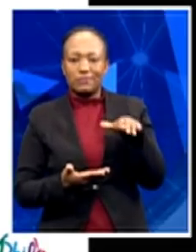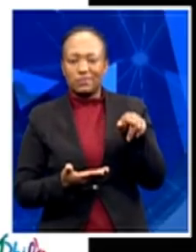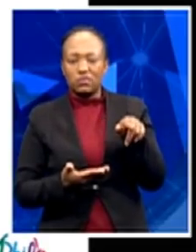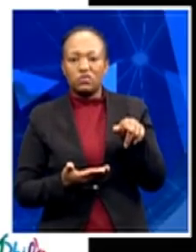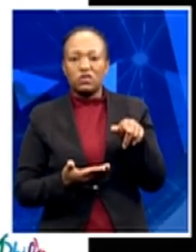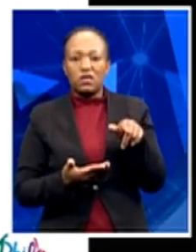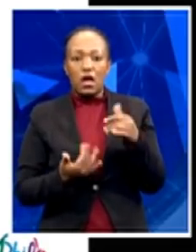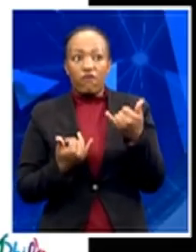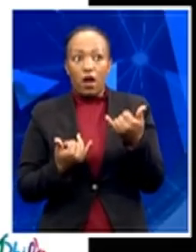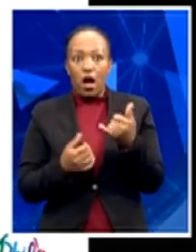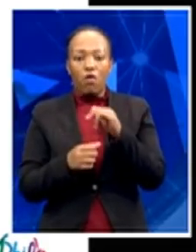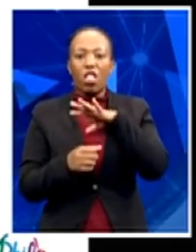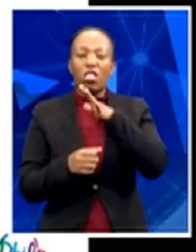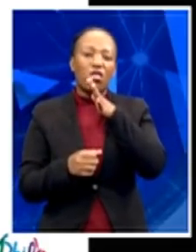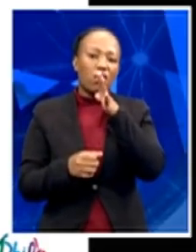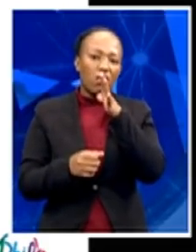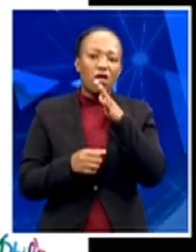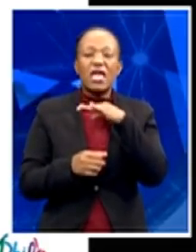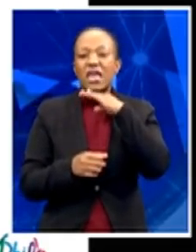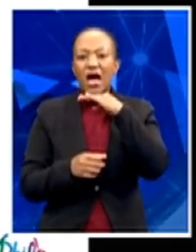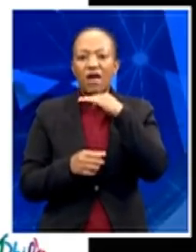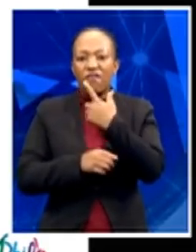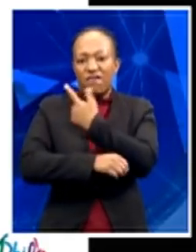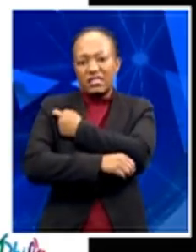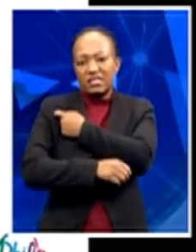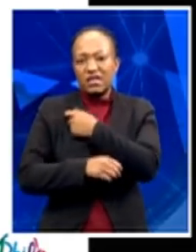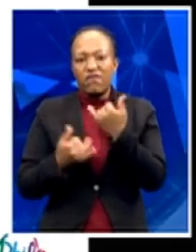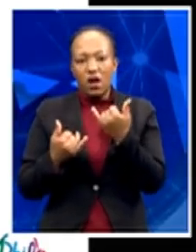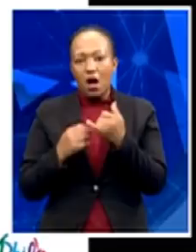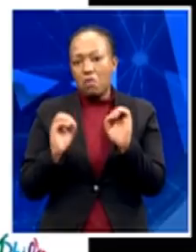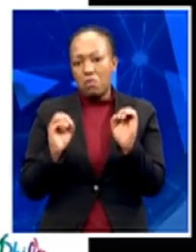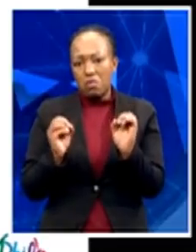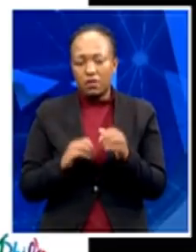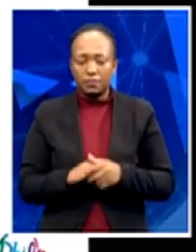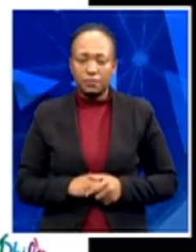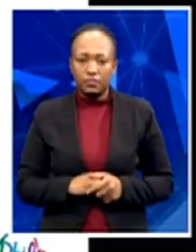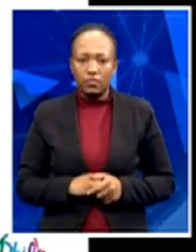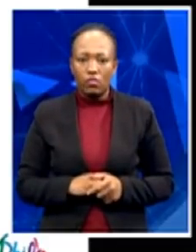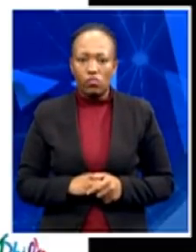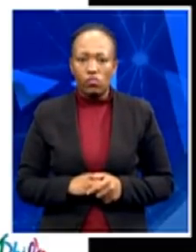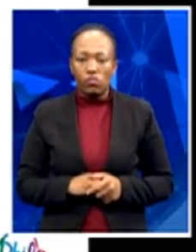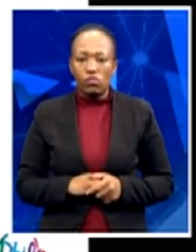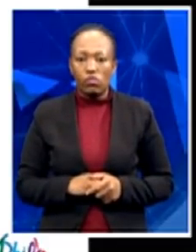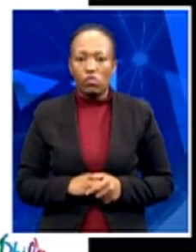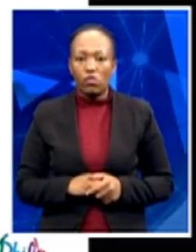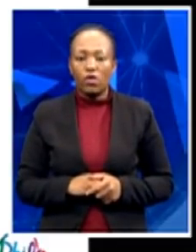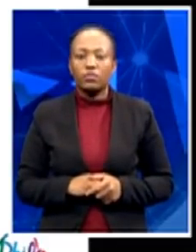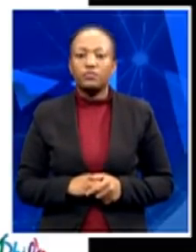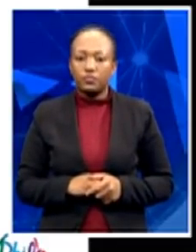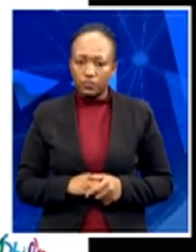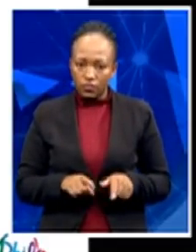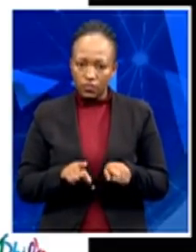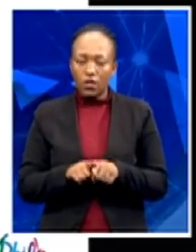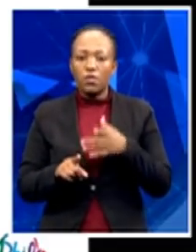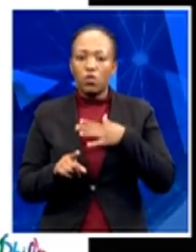ample vaccines in the country. We also want to the portfolio committee to note that registrations are